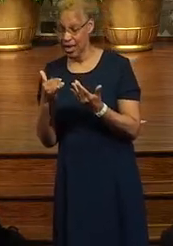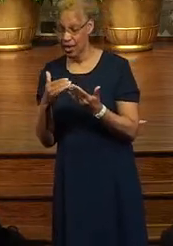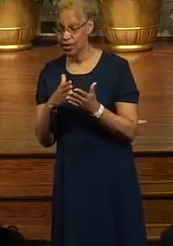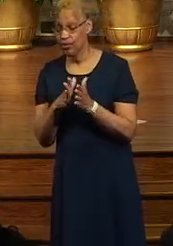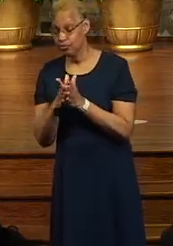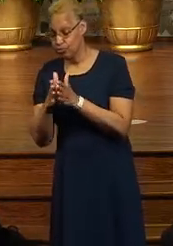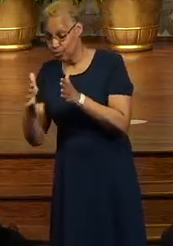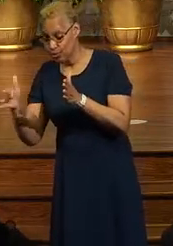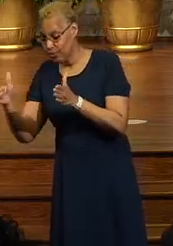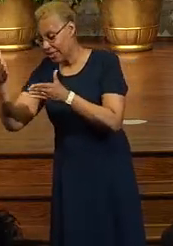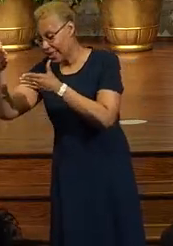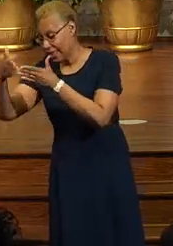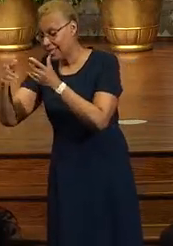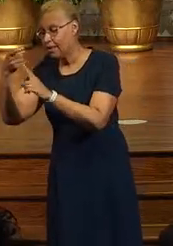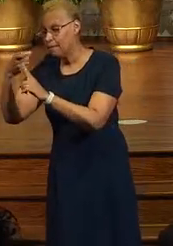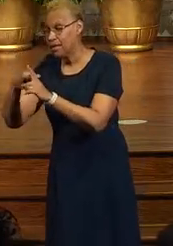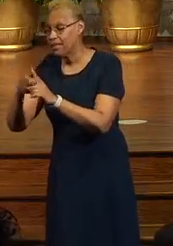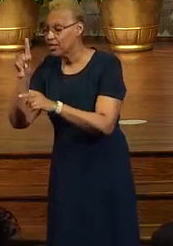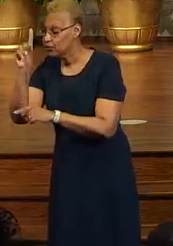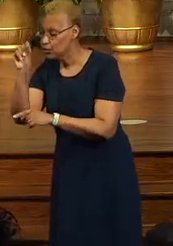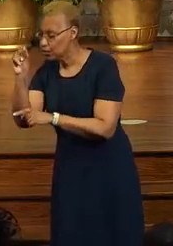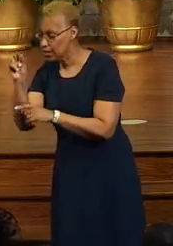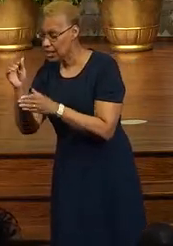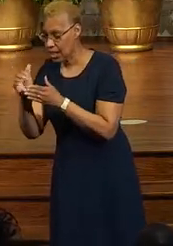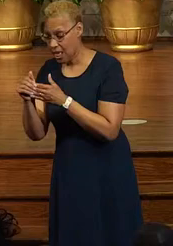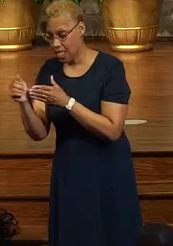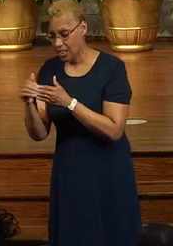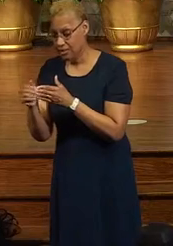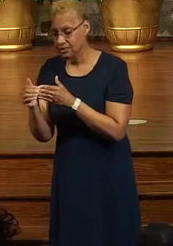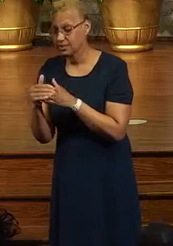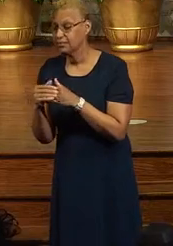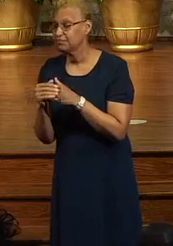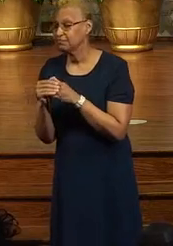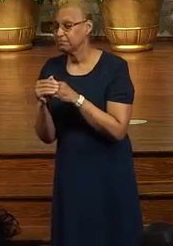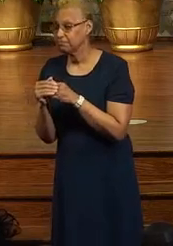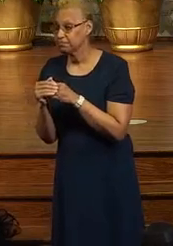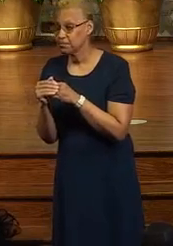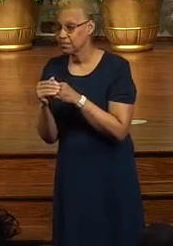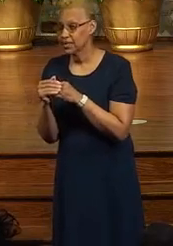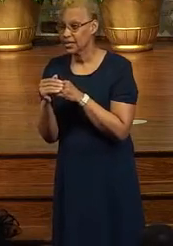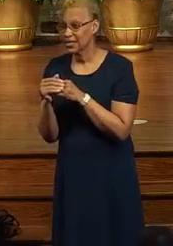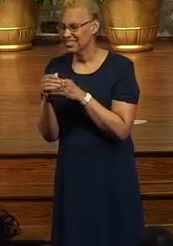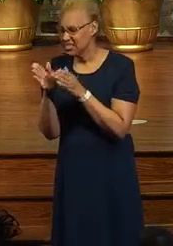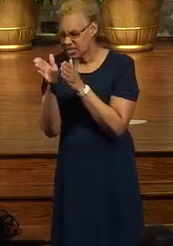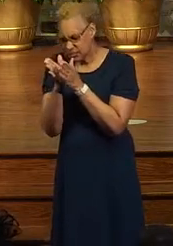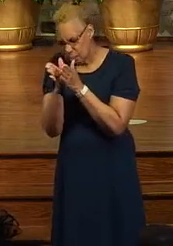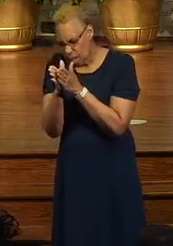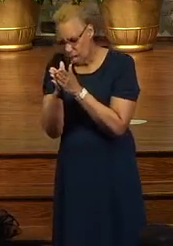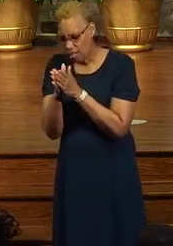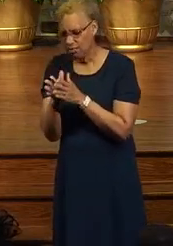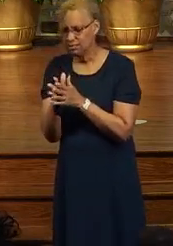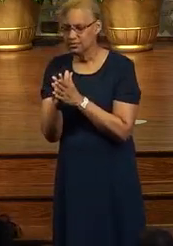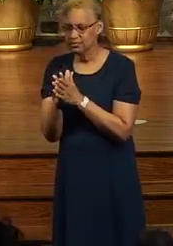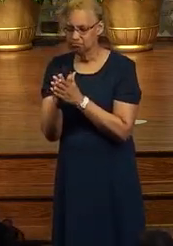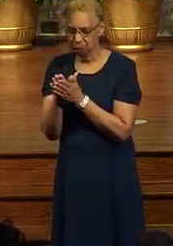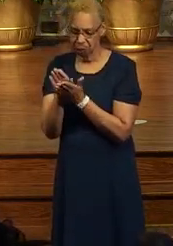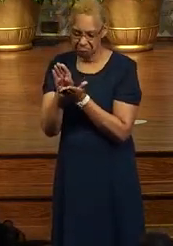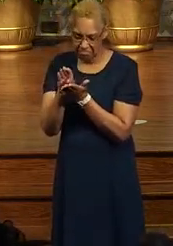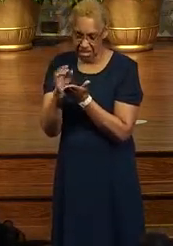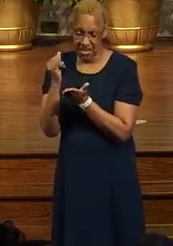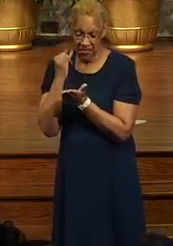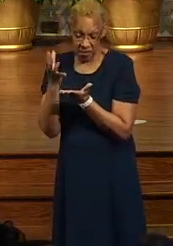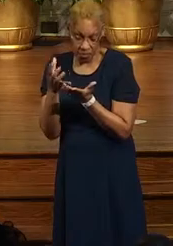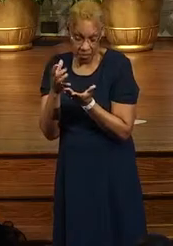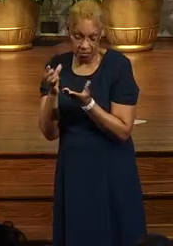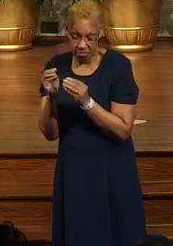can do it today, fine. If you can't, by next Sabbath, following Sabbath, that's a small token. Those of you who can do more, praise